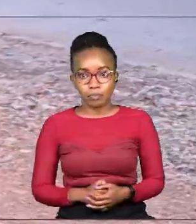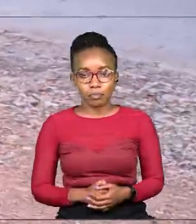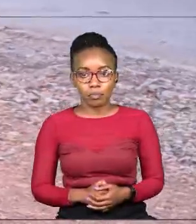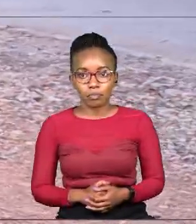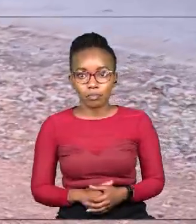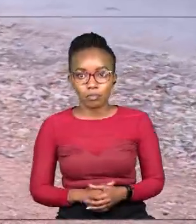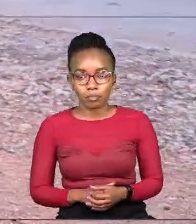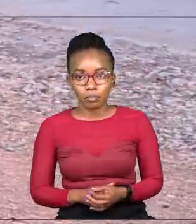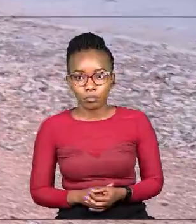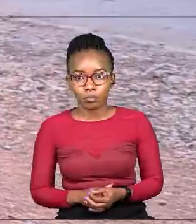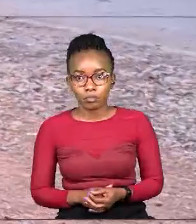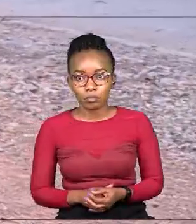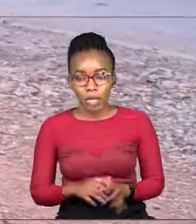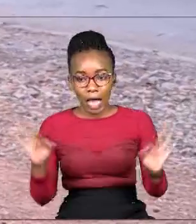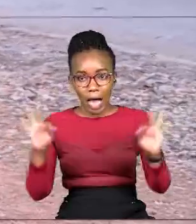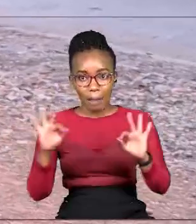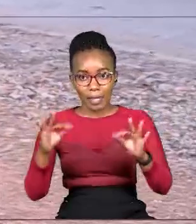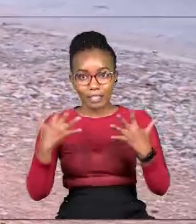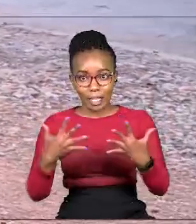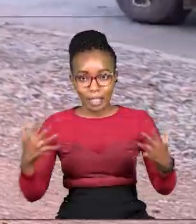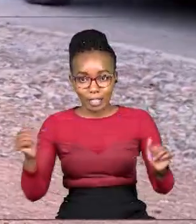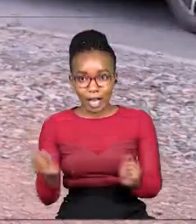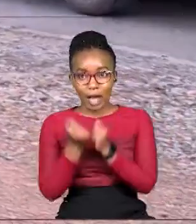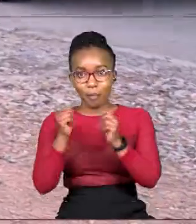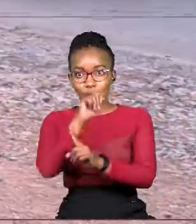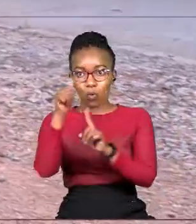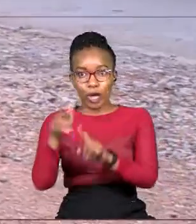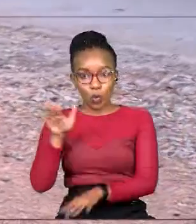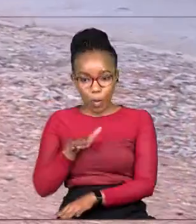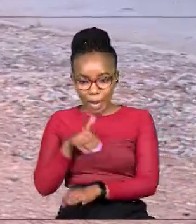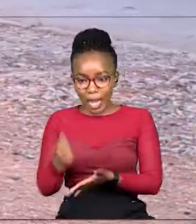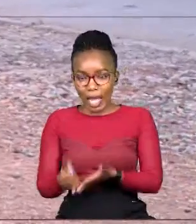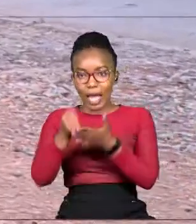Gospos says, amazing things happen when women help other